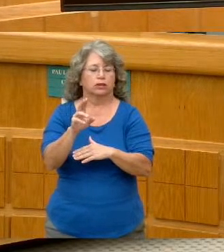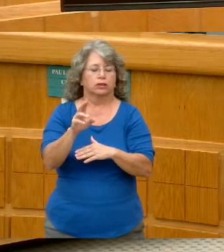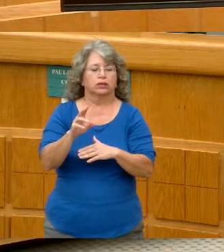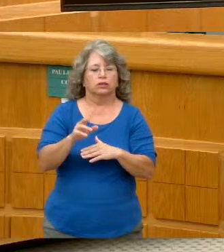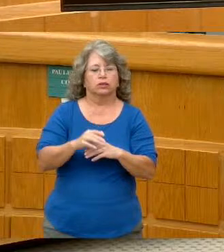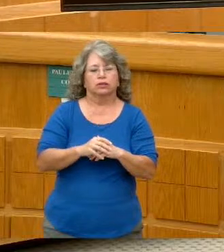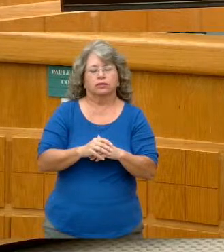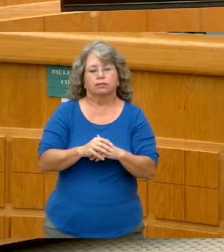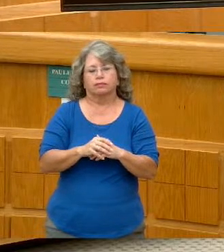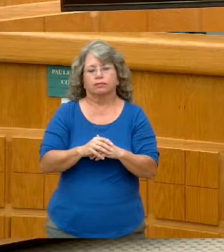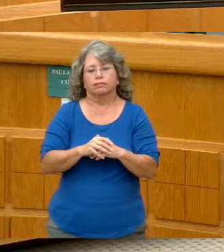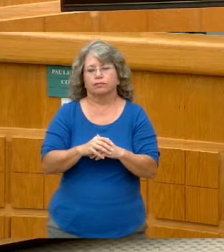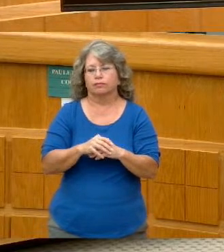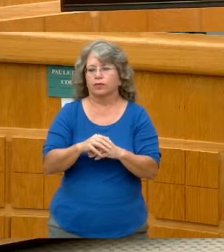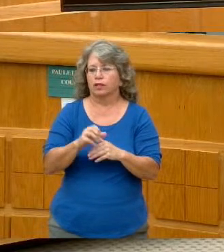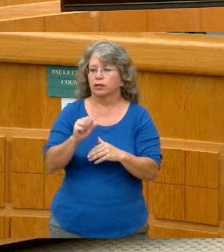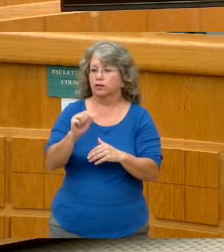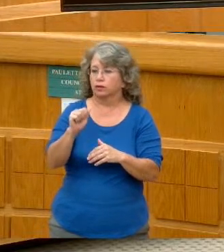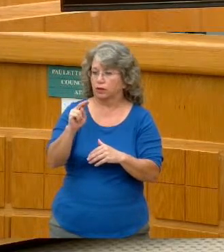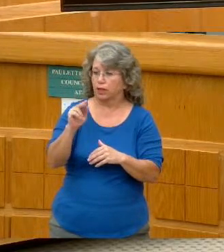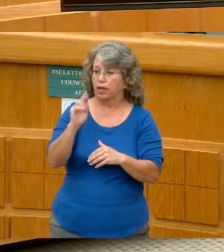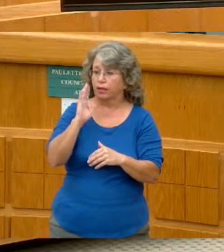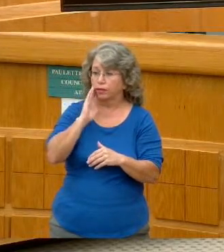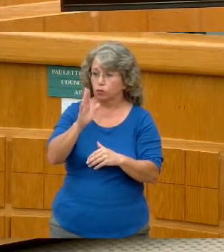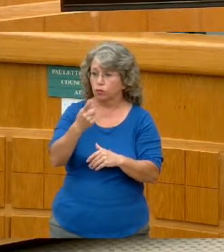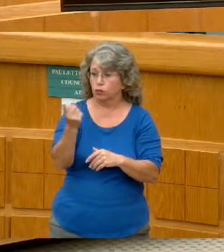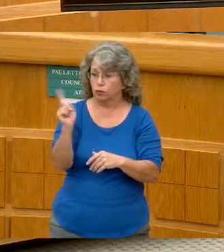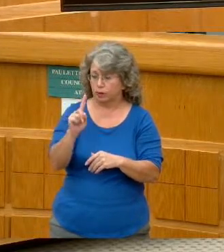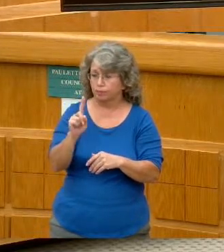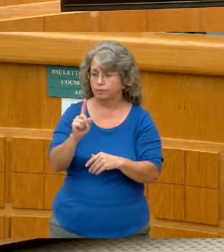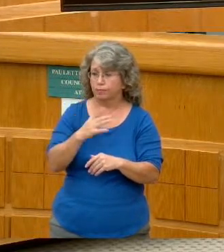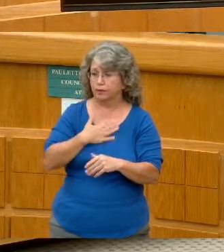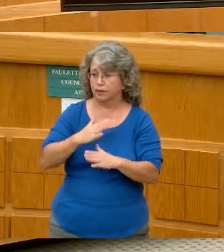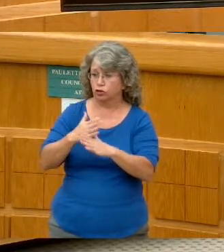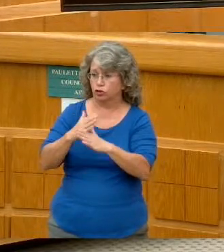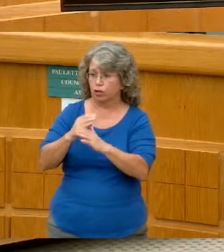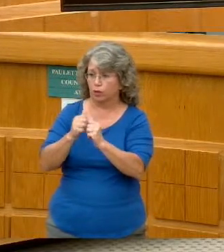us. So Annette, if you'll come and share with us what you have.